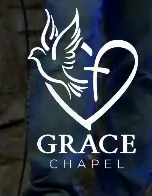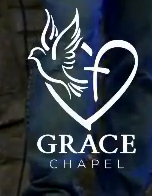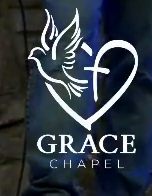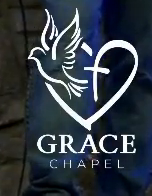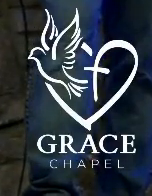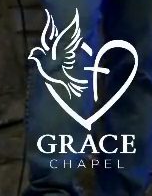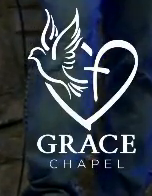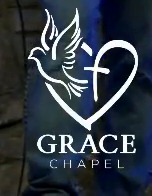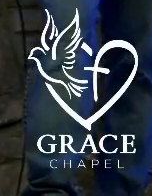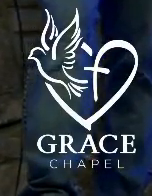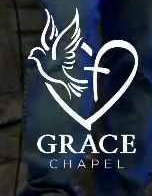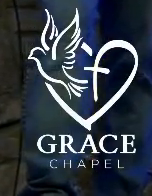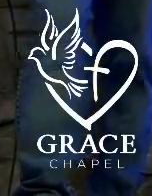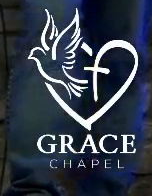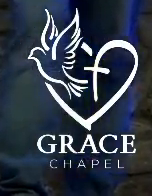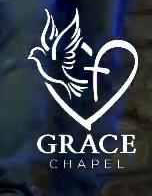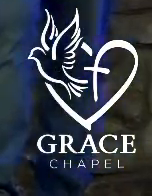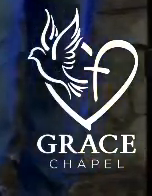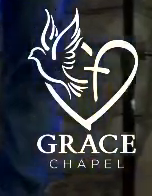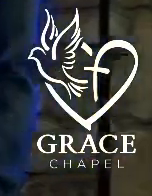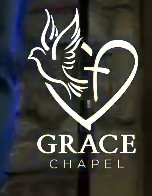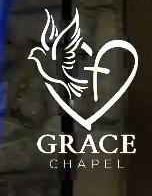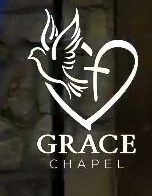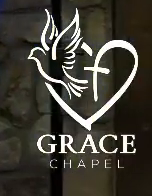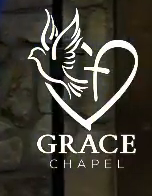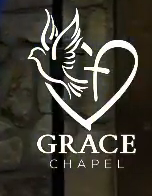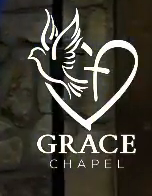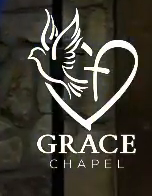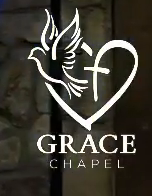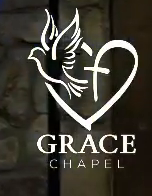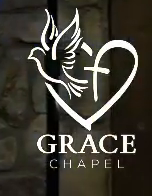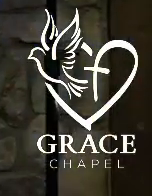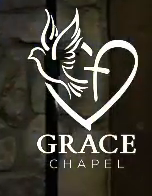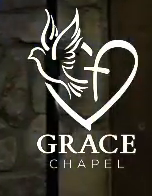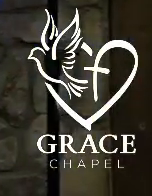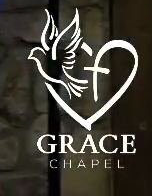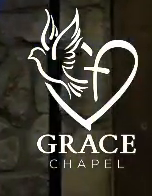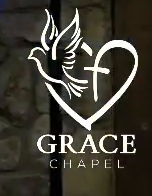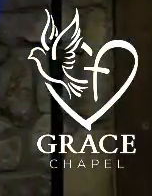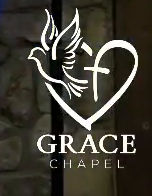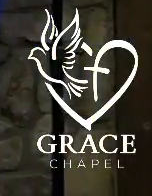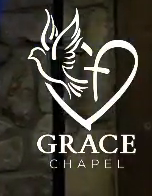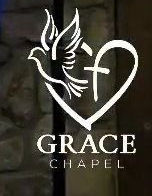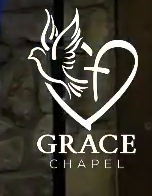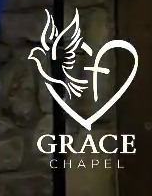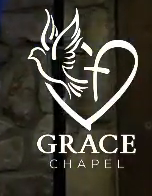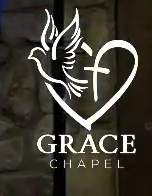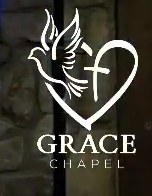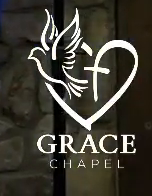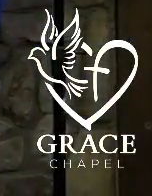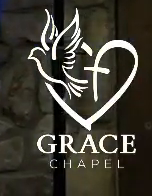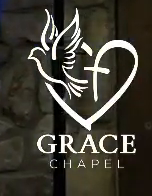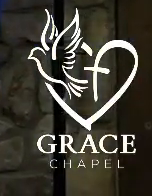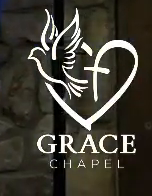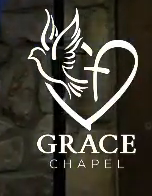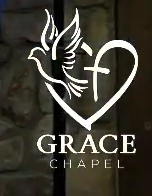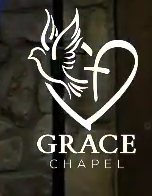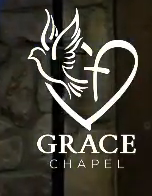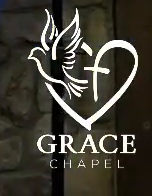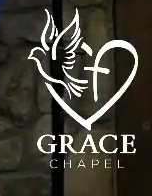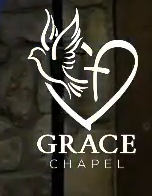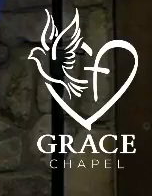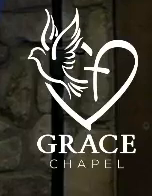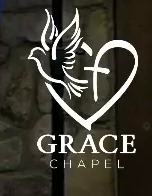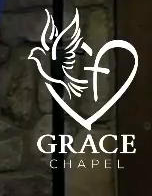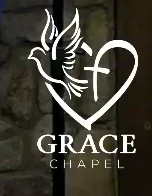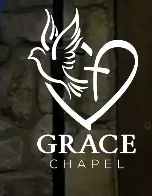but also the Zoom availability is still there. We had some Zooming in last week, but we have went back